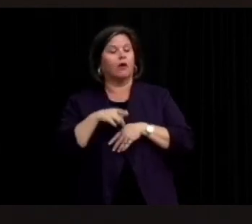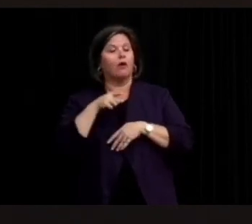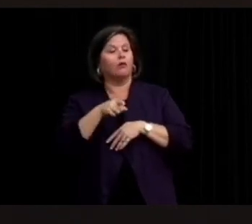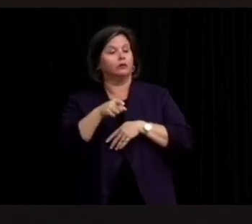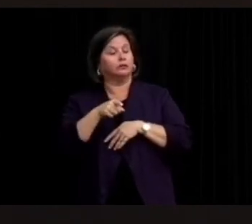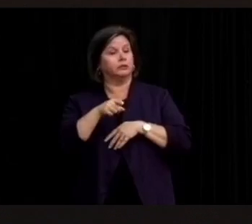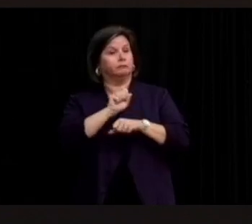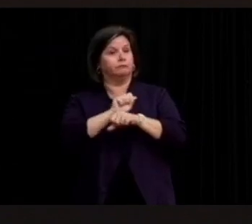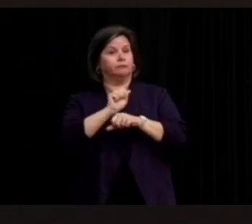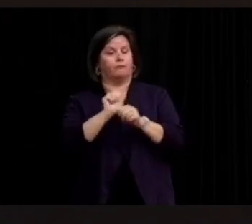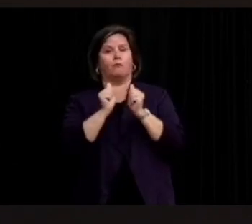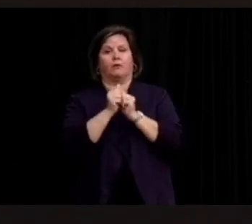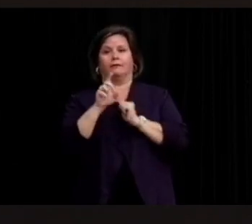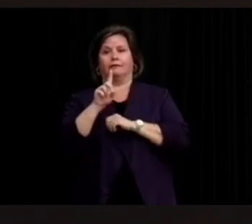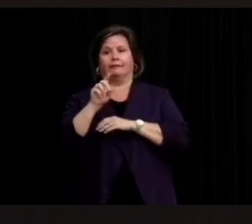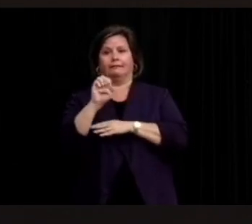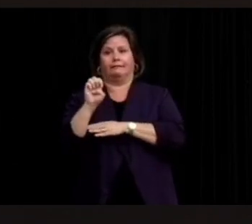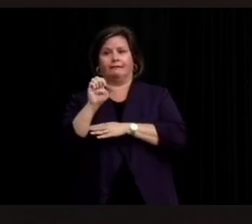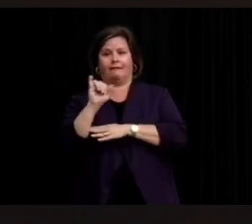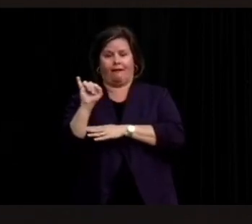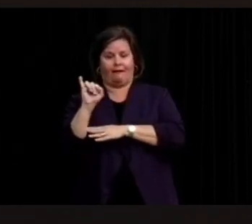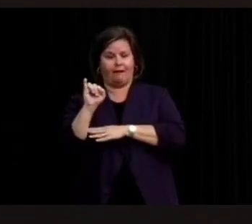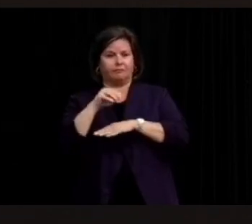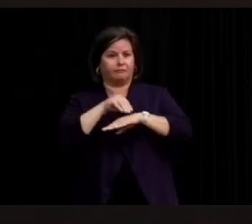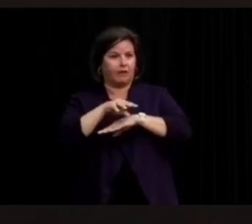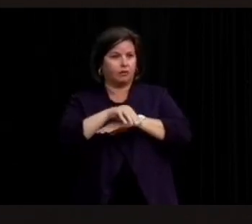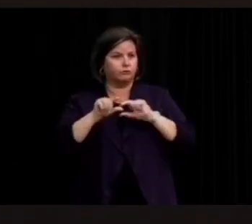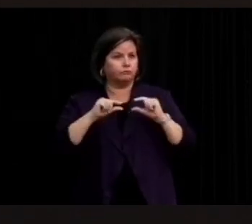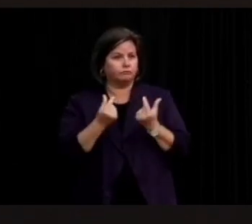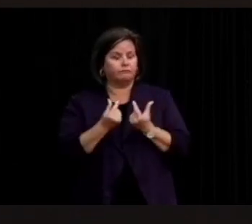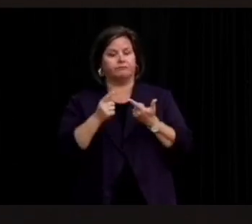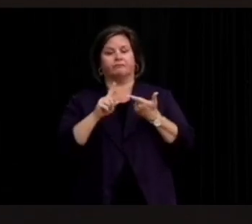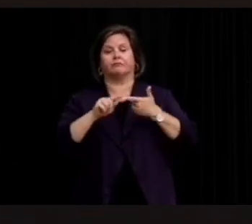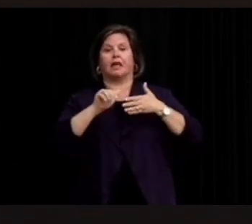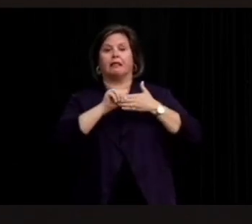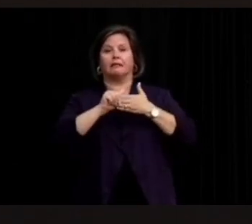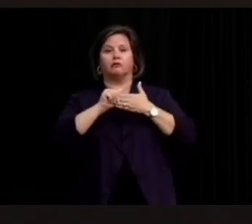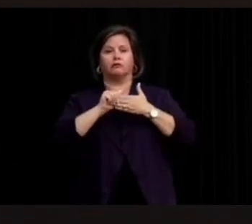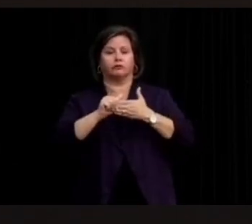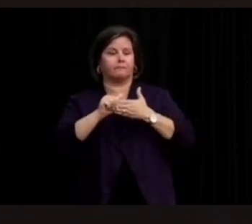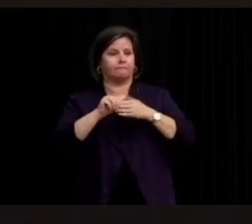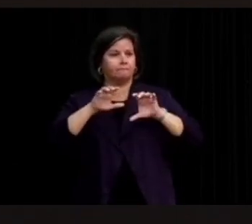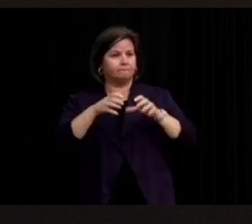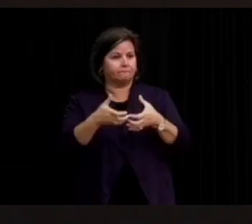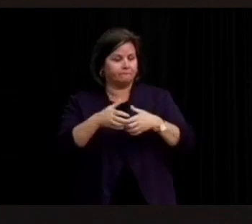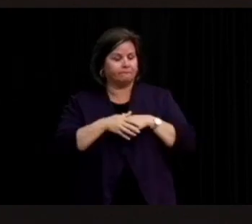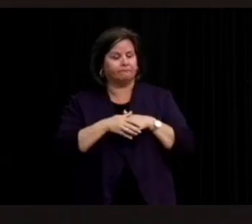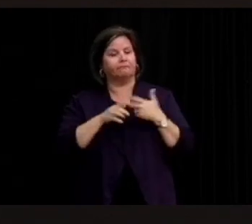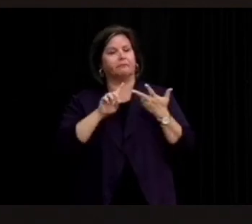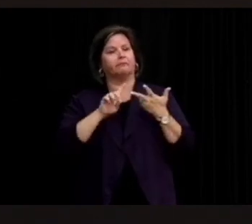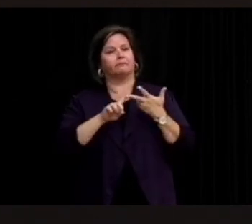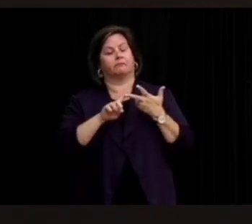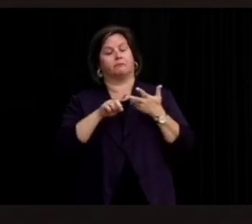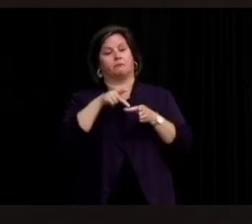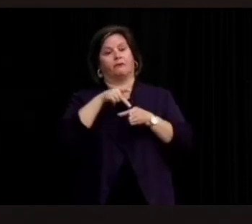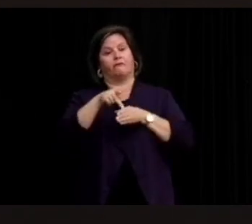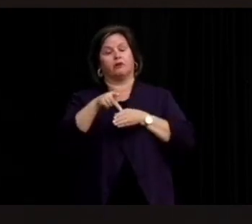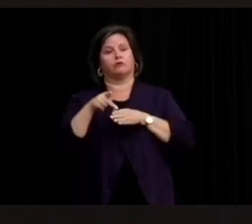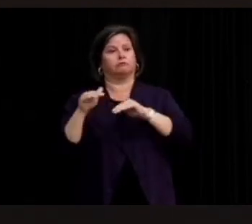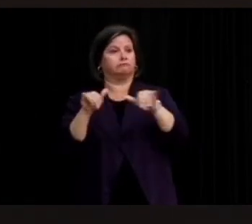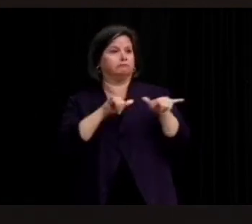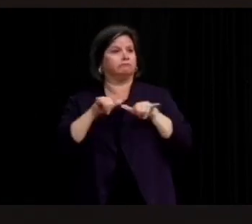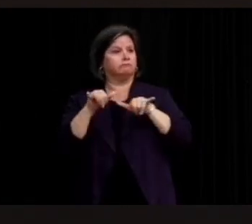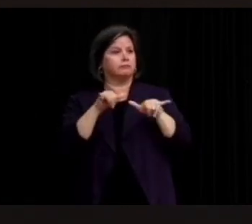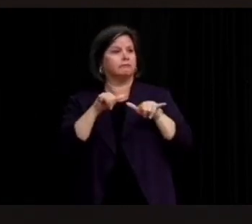Advisory Group, the Leadership Academy Advisory Group, the Professional Standard Committee, and